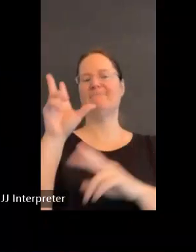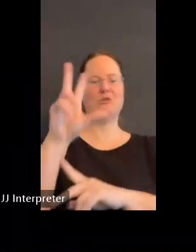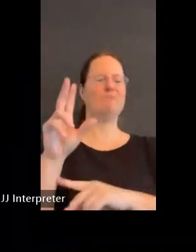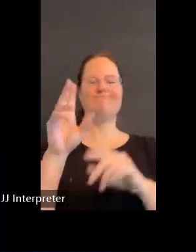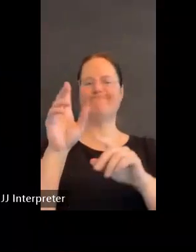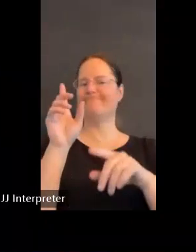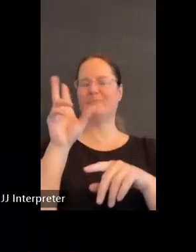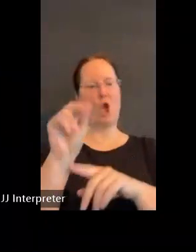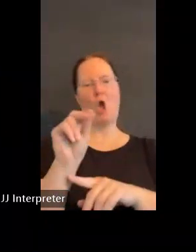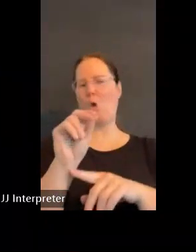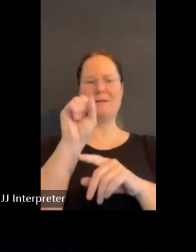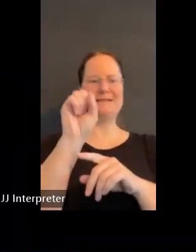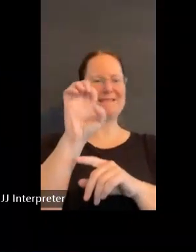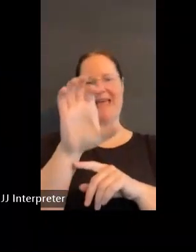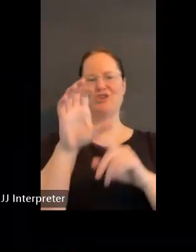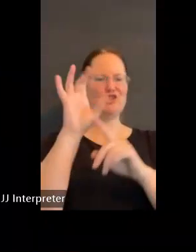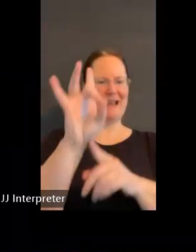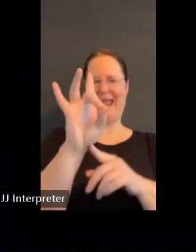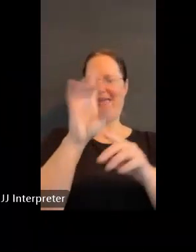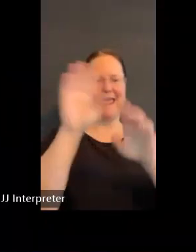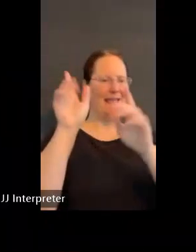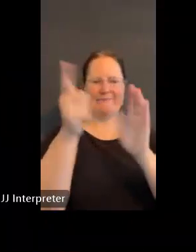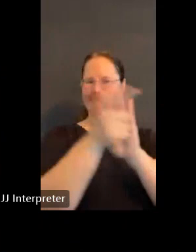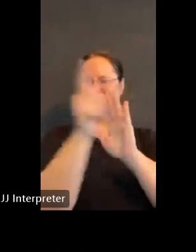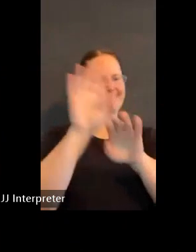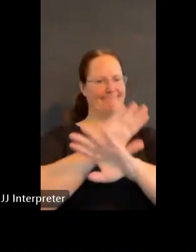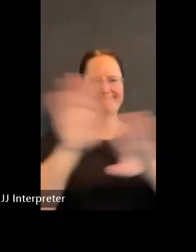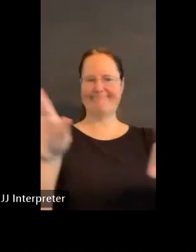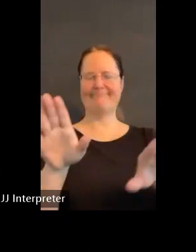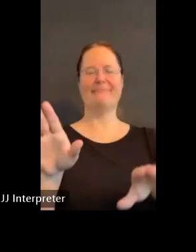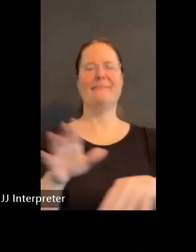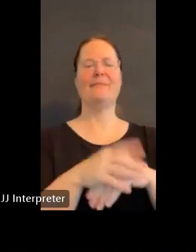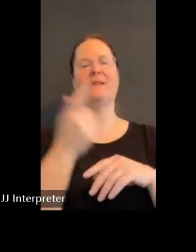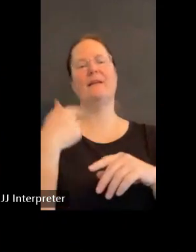would prevent a housing provider from